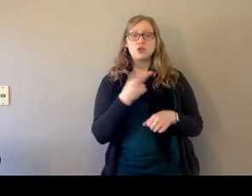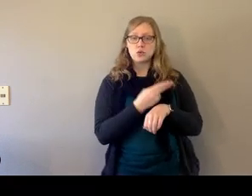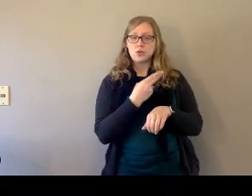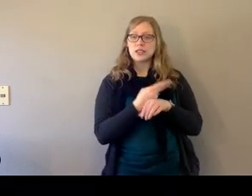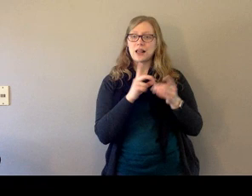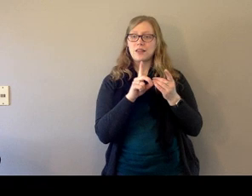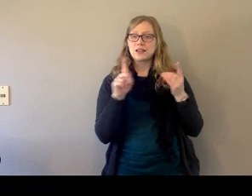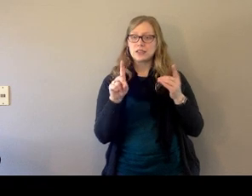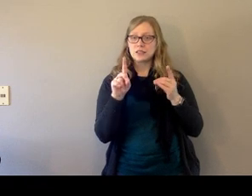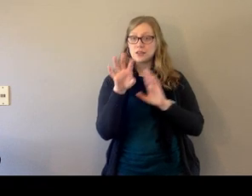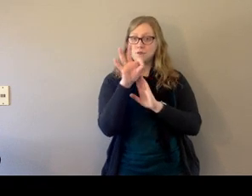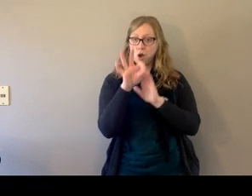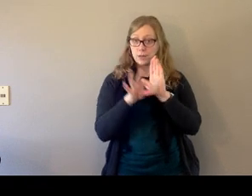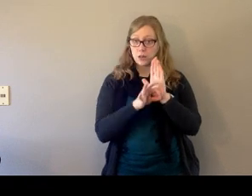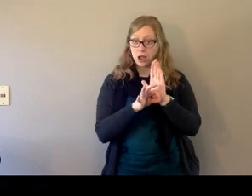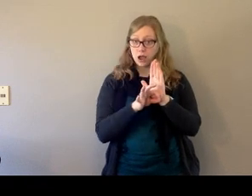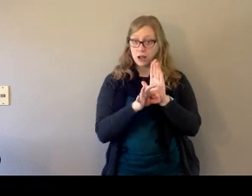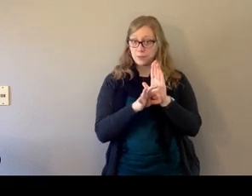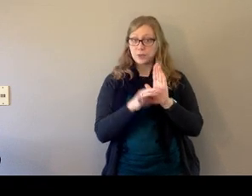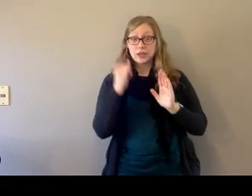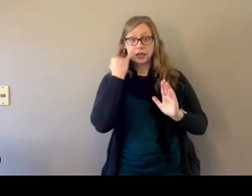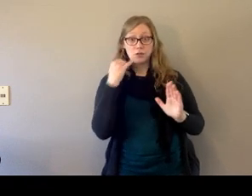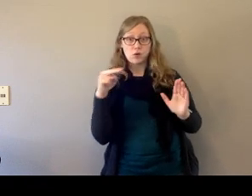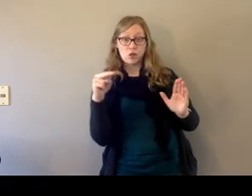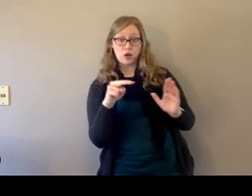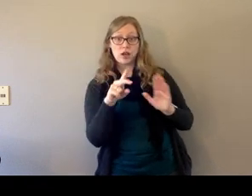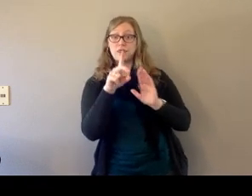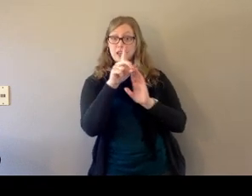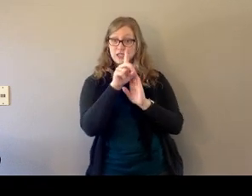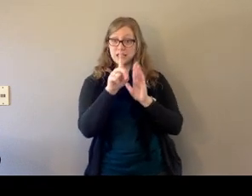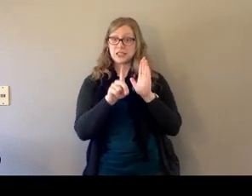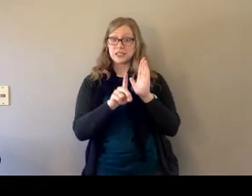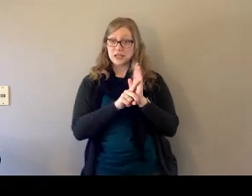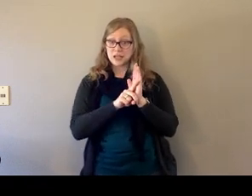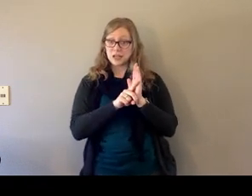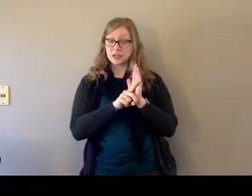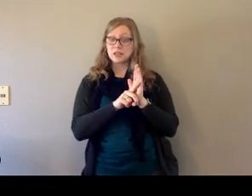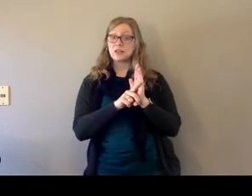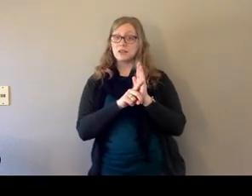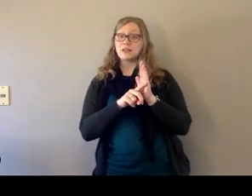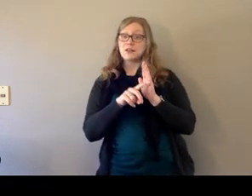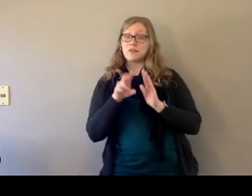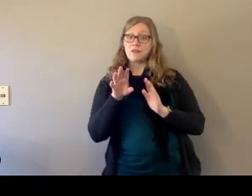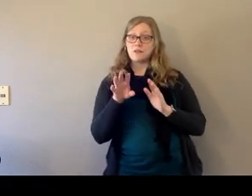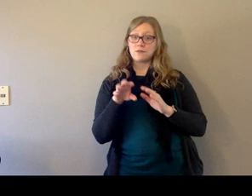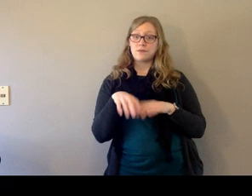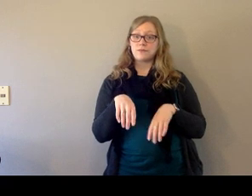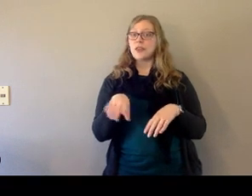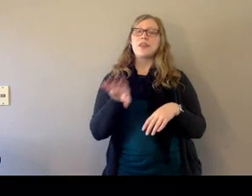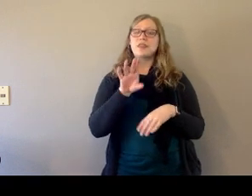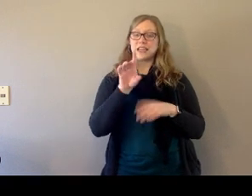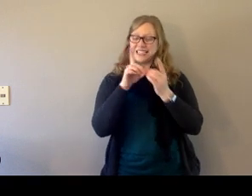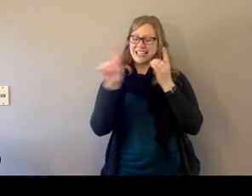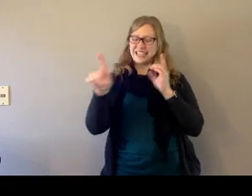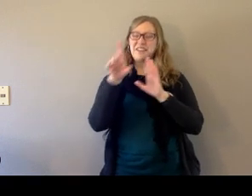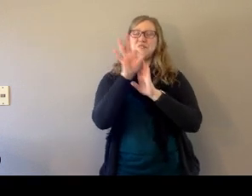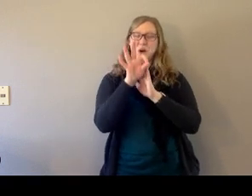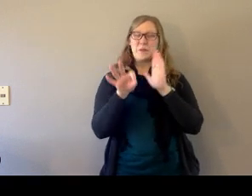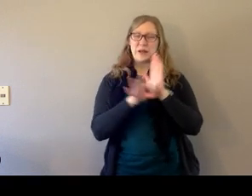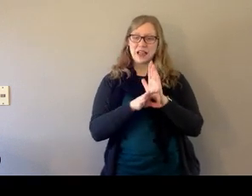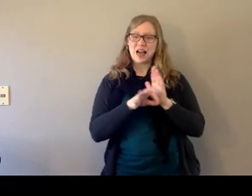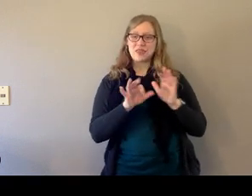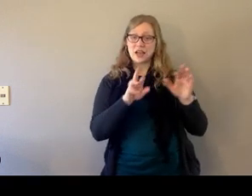so if we look at the distance formula, so it's the change in y squared plus the change in x squared.